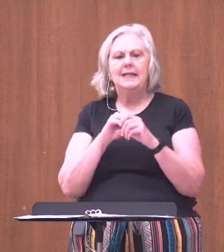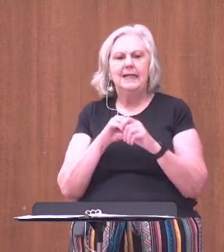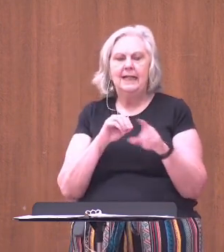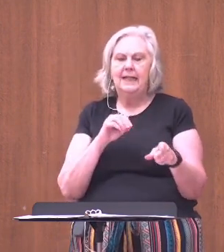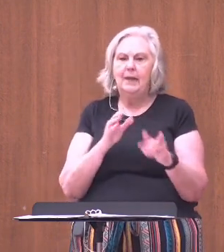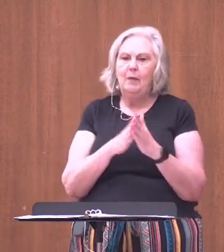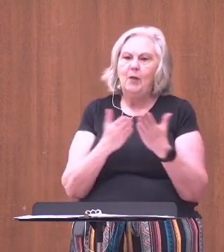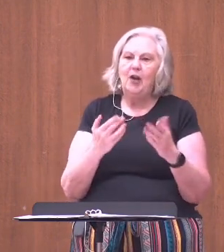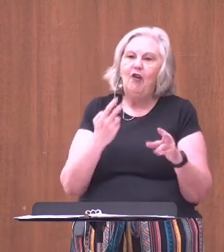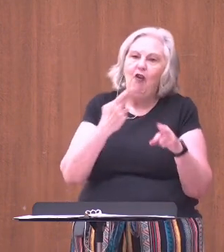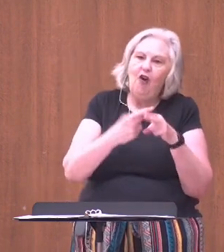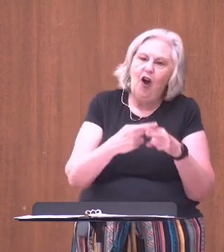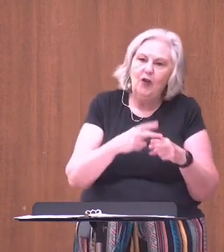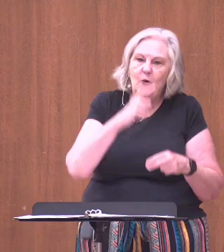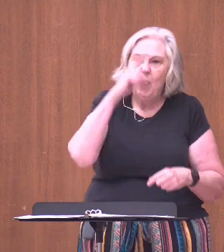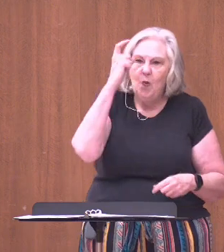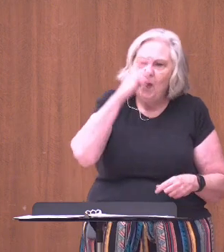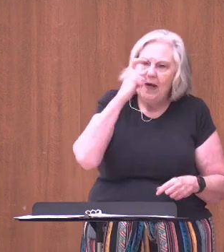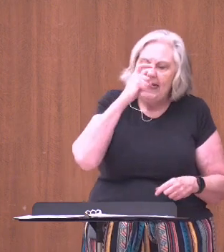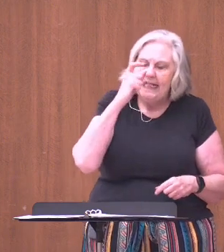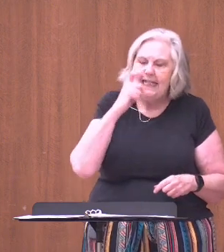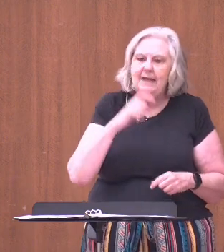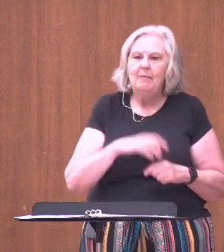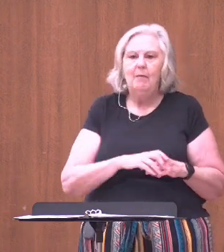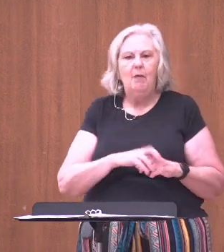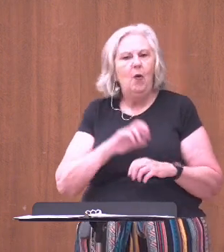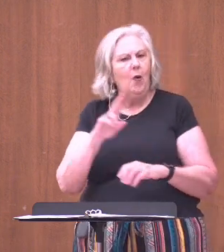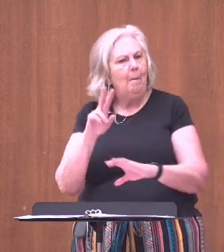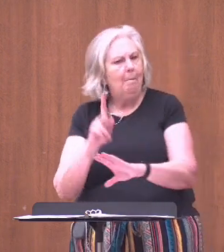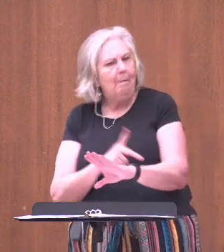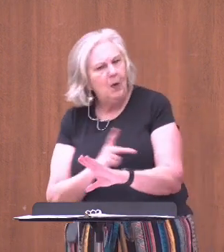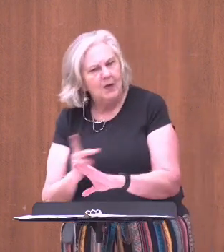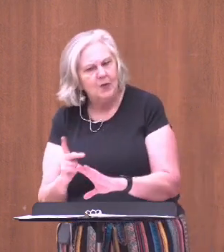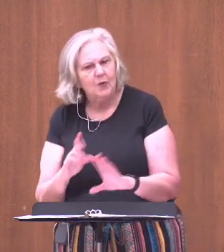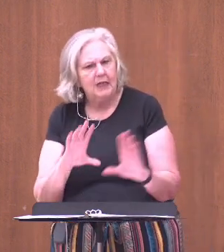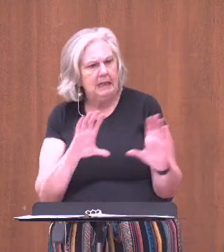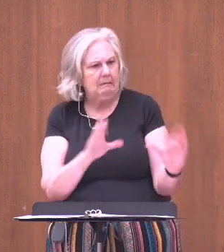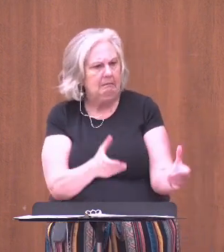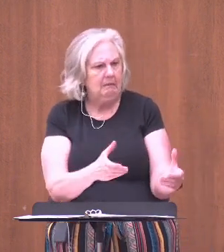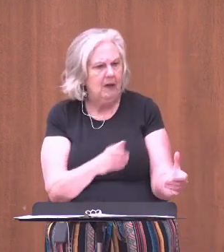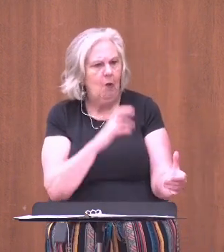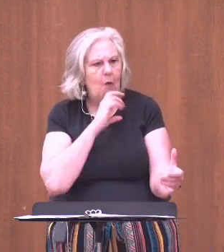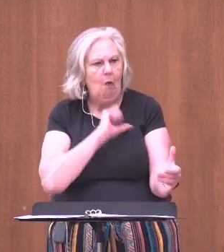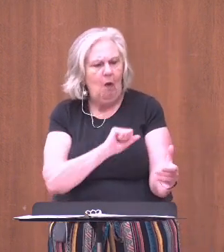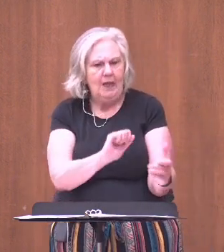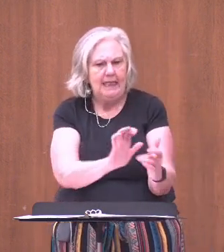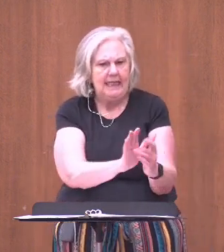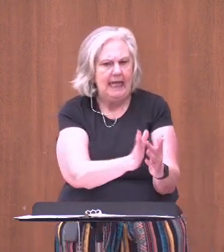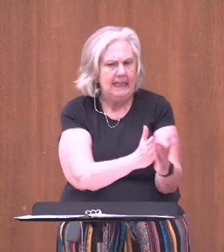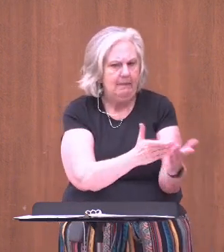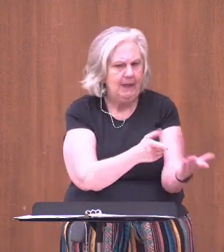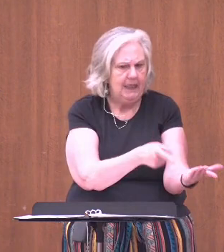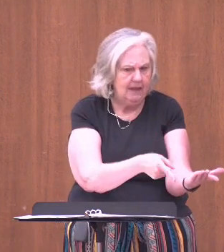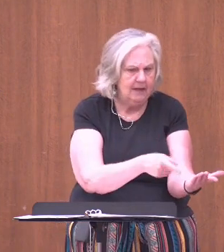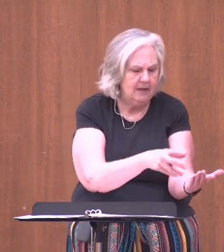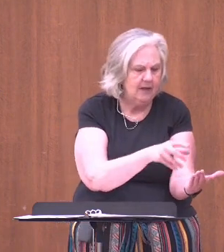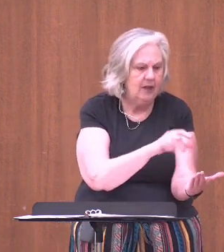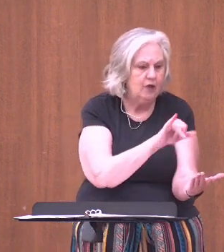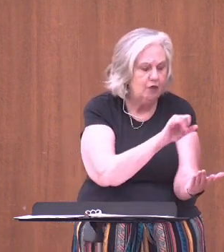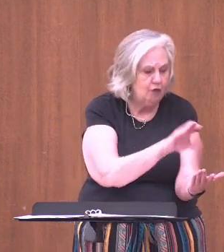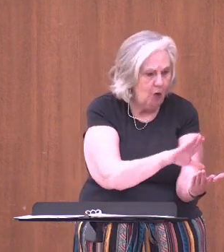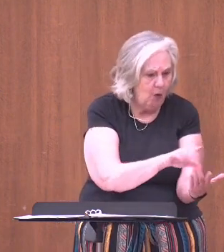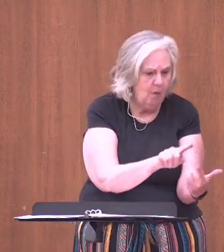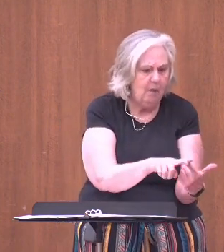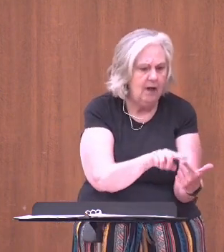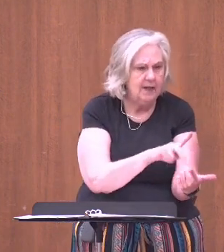called wisdom literature or poetry. Grouped together in the Old Testament, this includes Job,